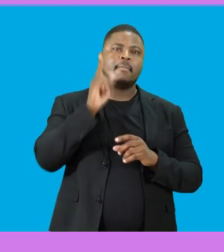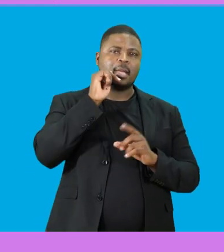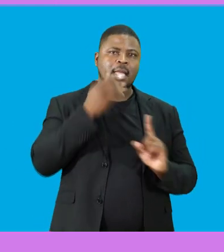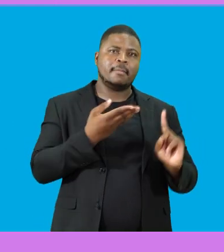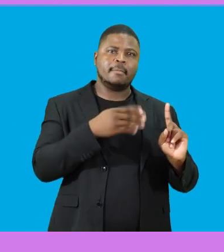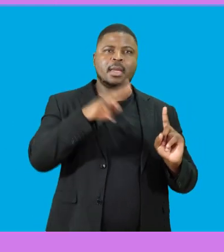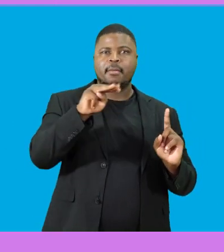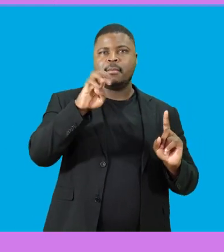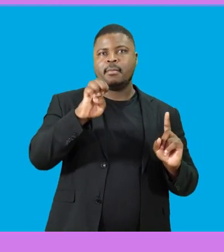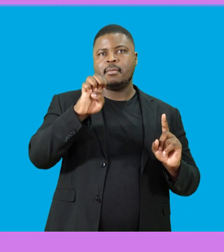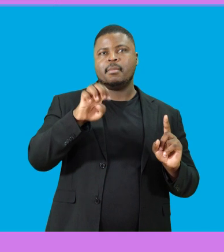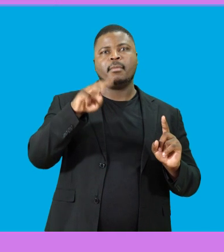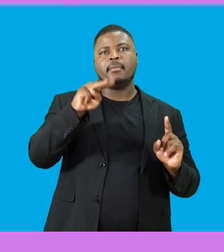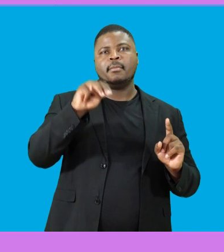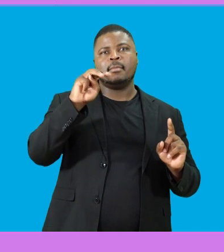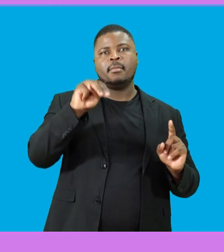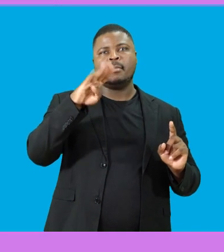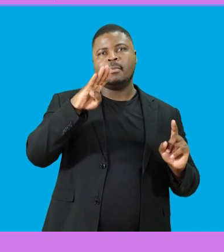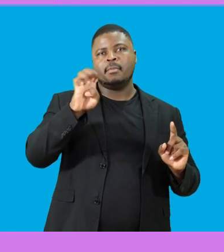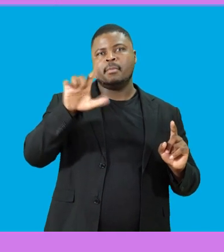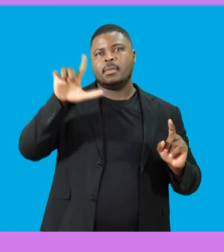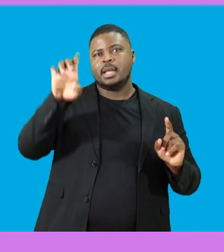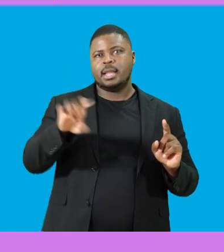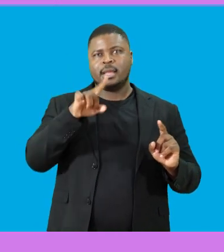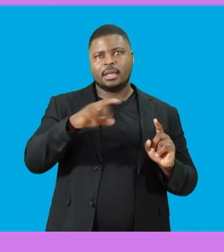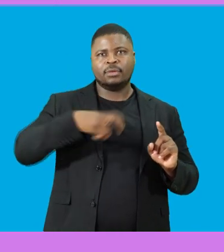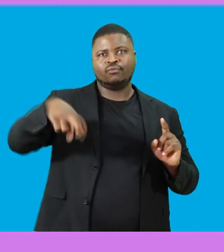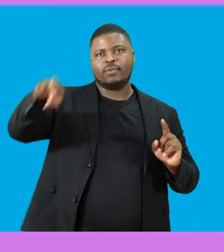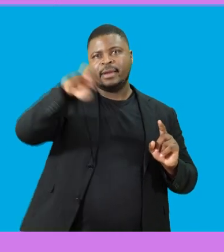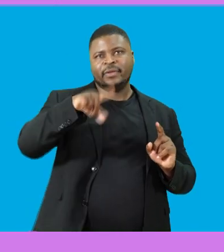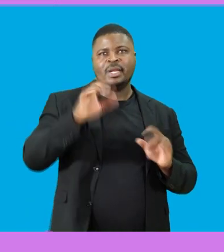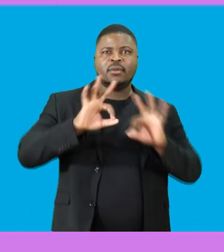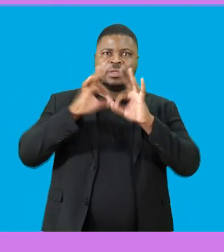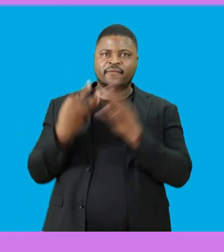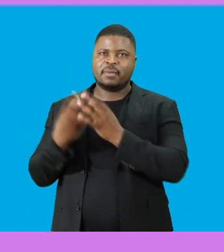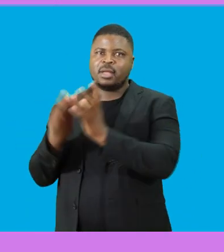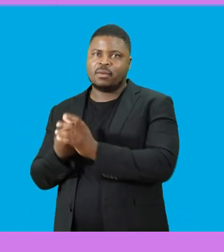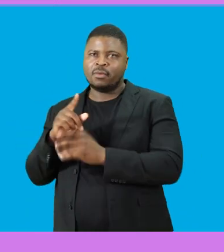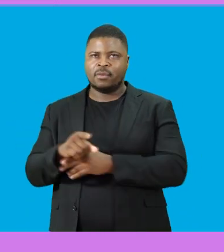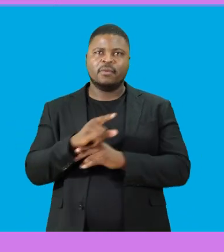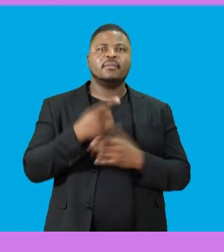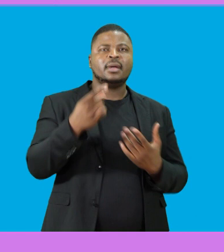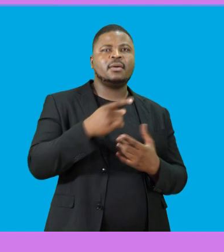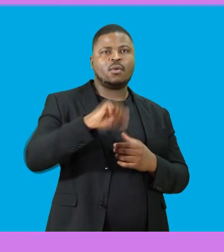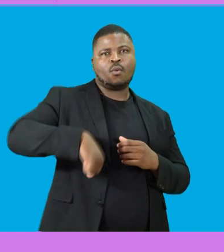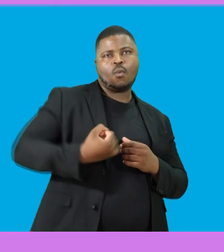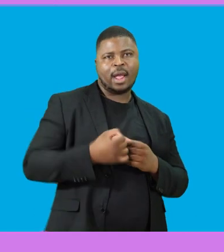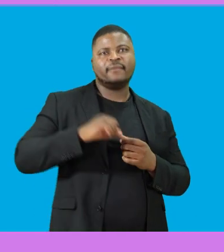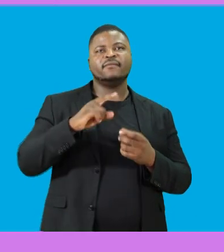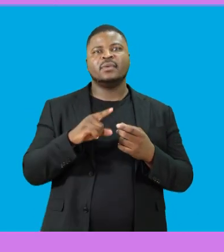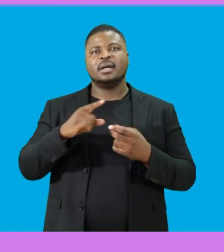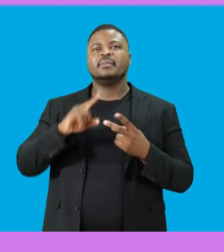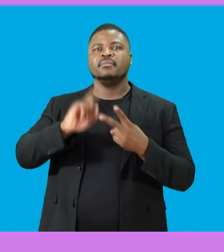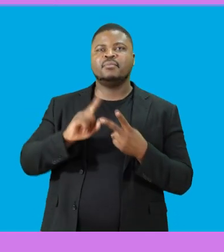to travel with his family of 5, himself, his wife, and his 8-year-old twins and